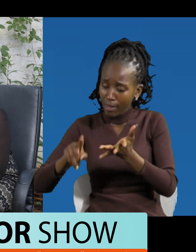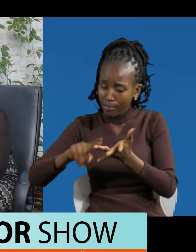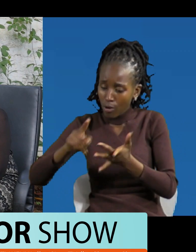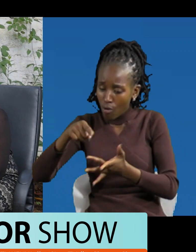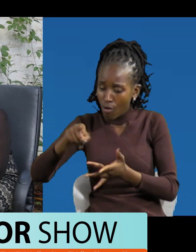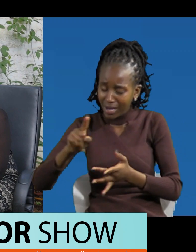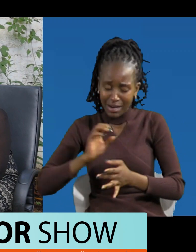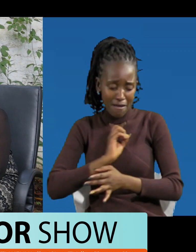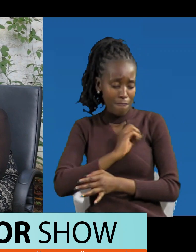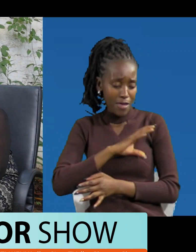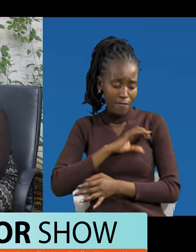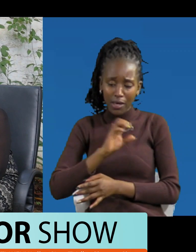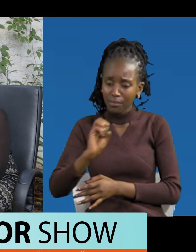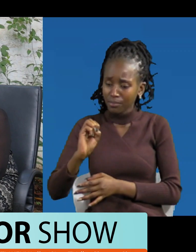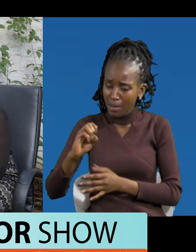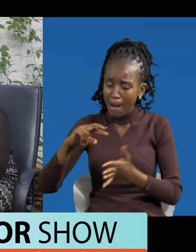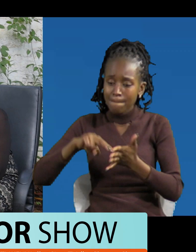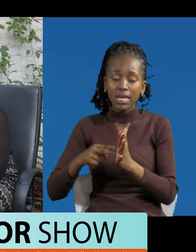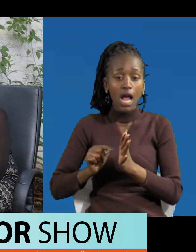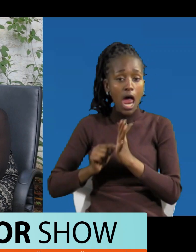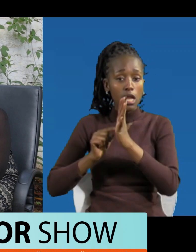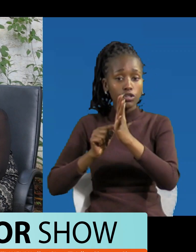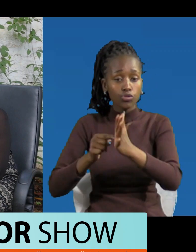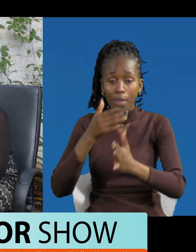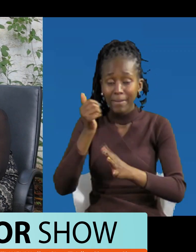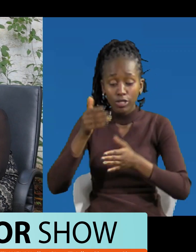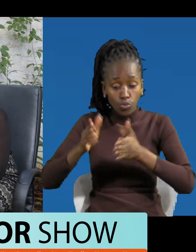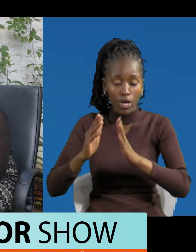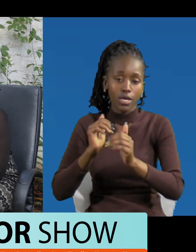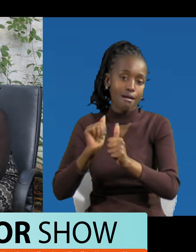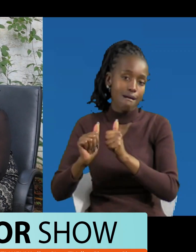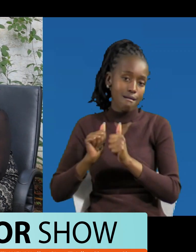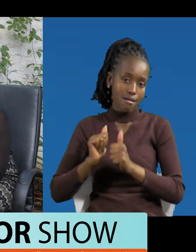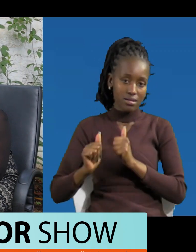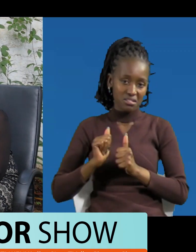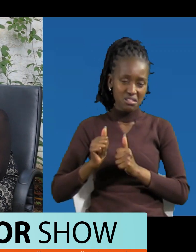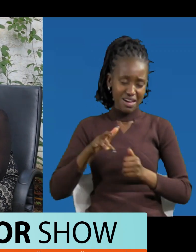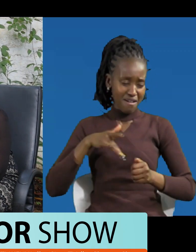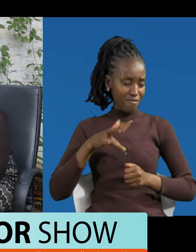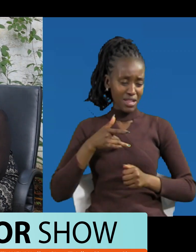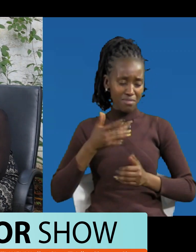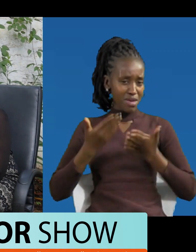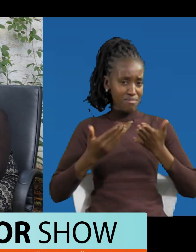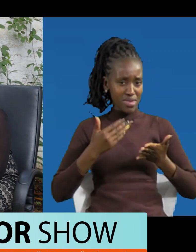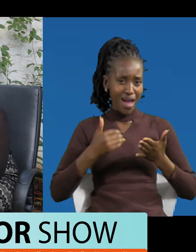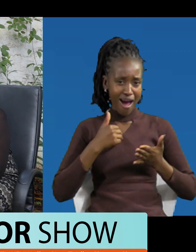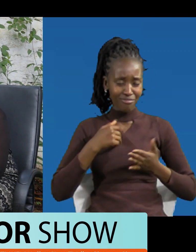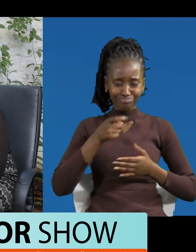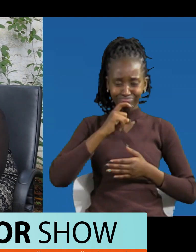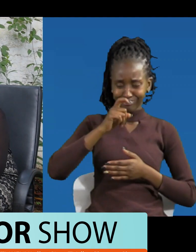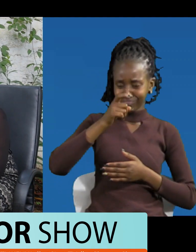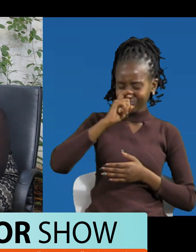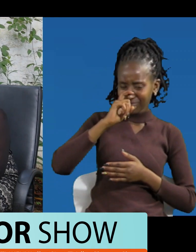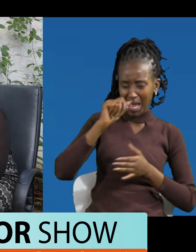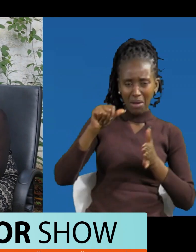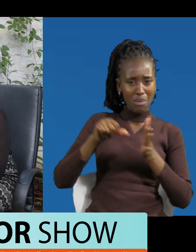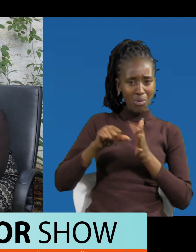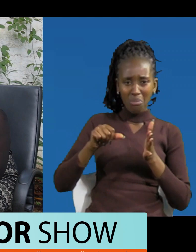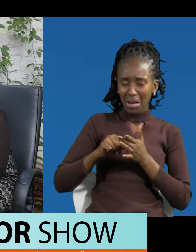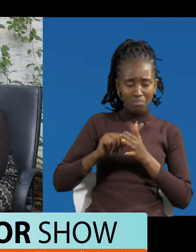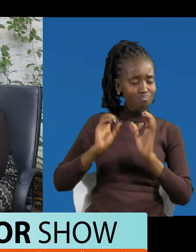Like she was showing me like it is not like she was trying to show me like without love. She